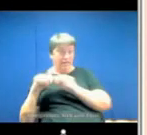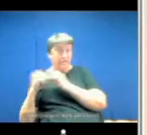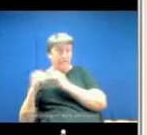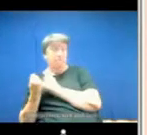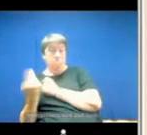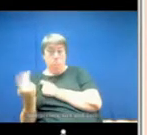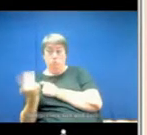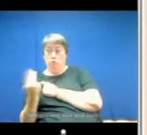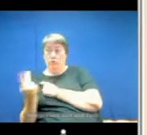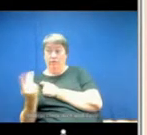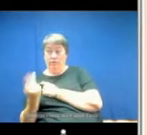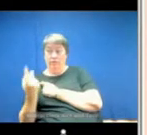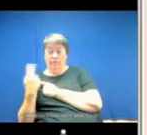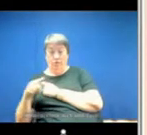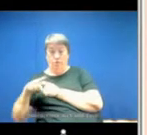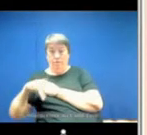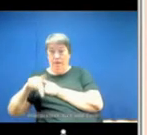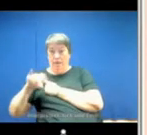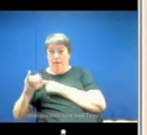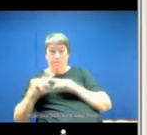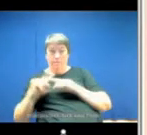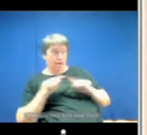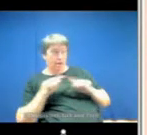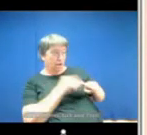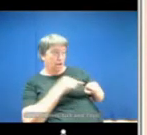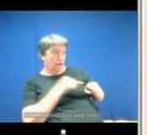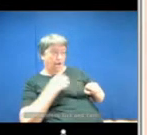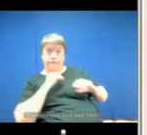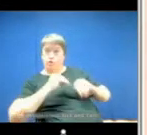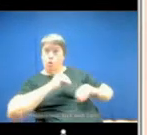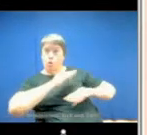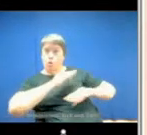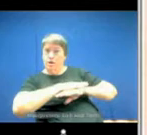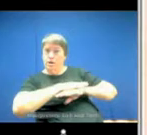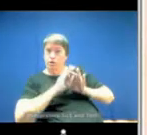but there is no table interpreter, so what do you do, if anything?